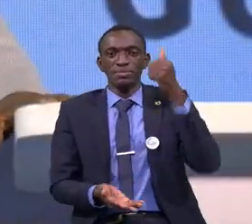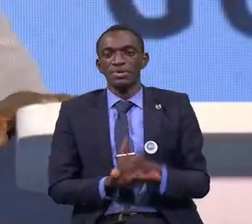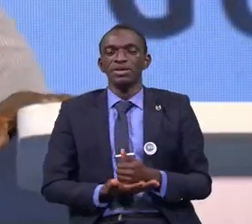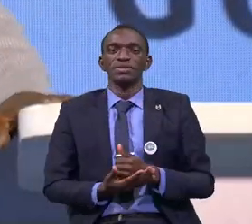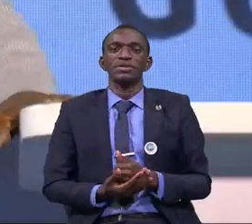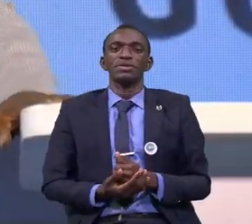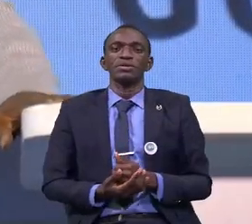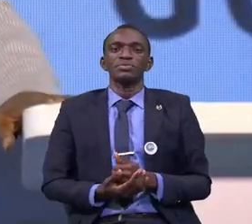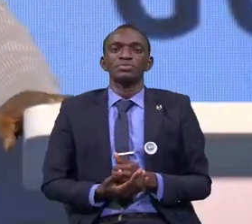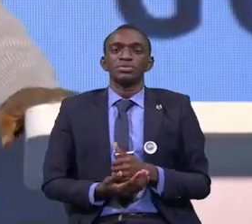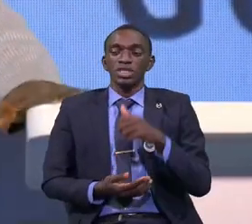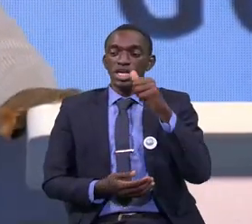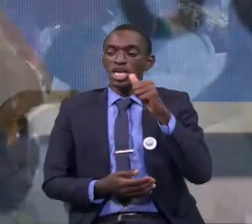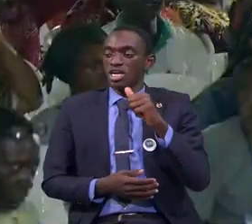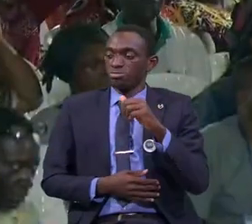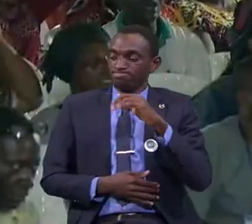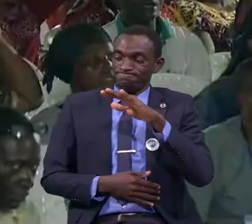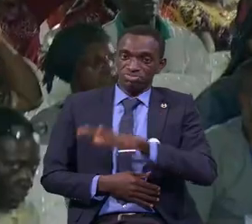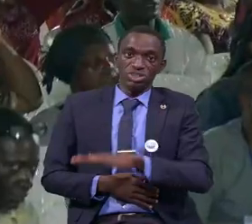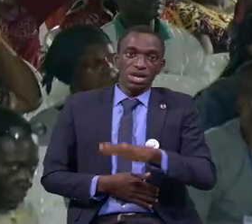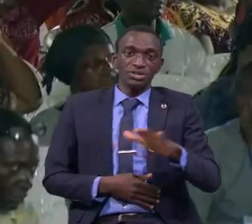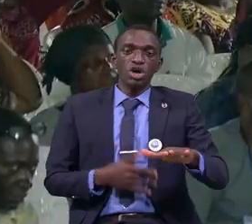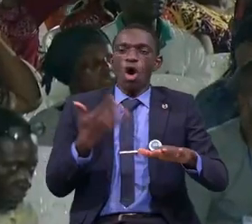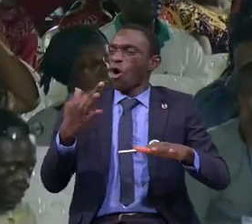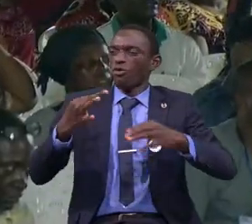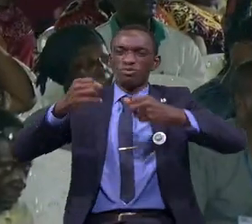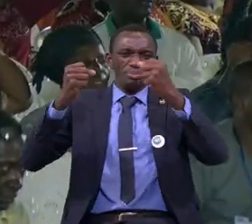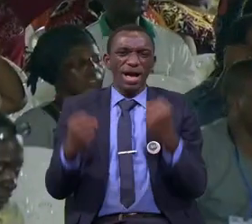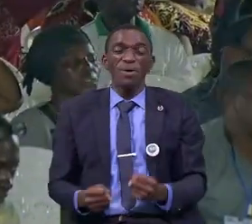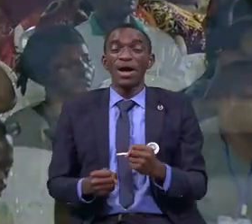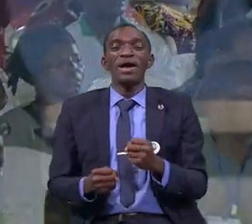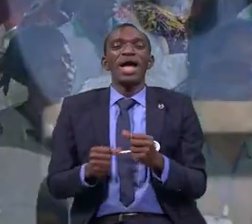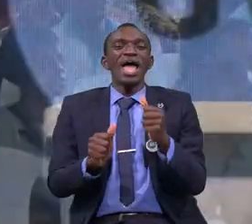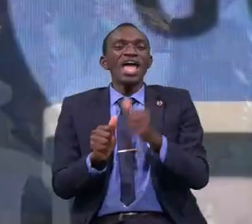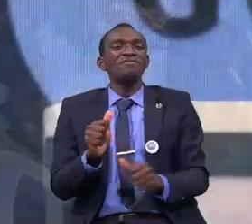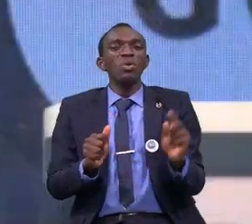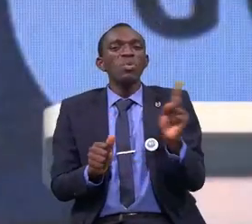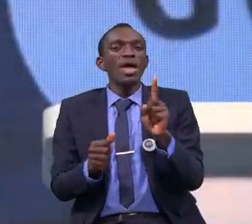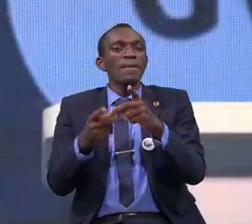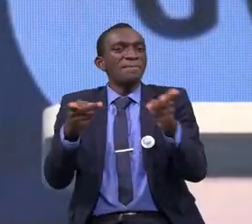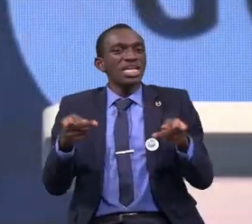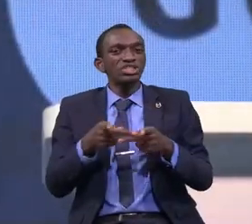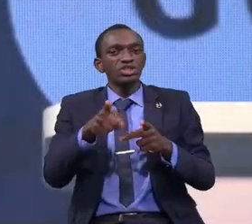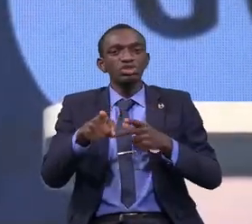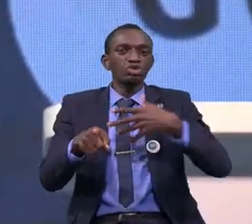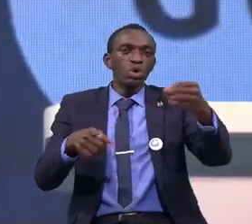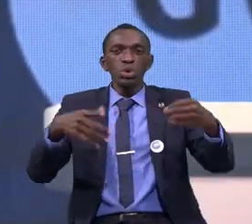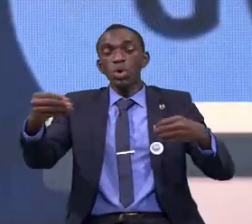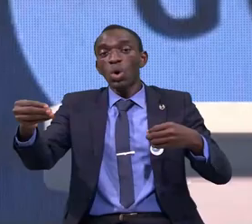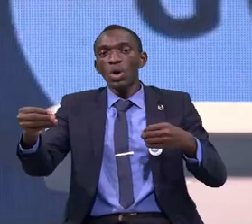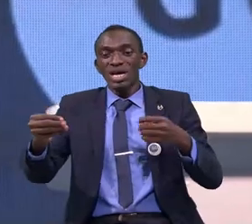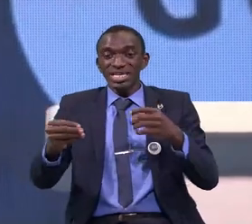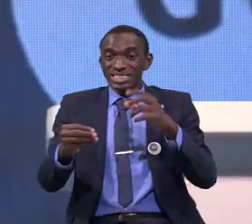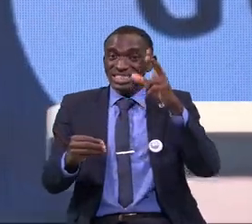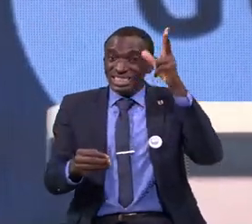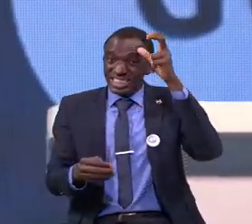A child of power. Everywhere you go, the demons before you even get there will